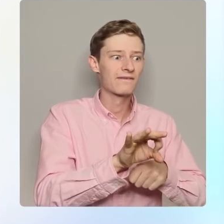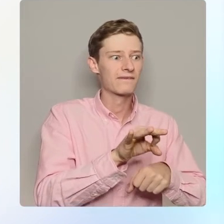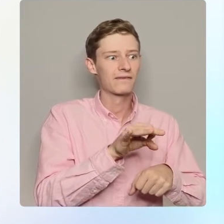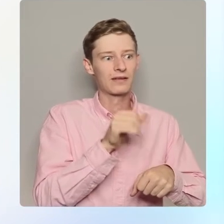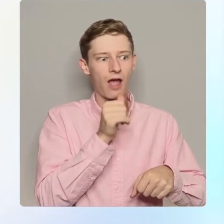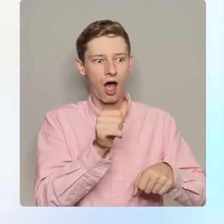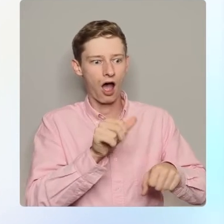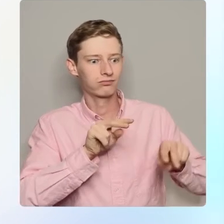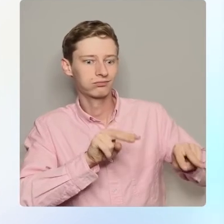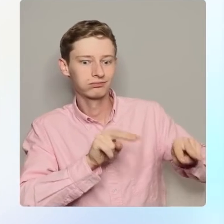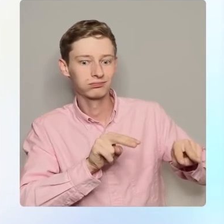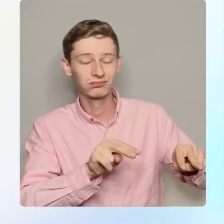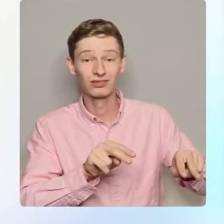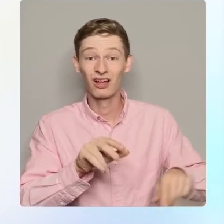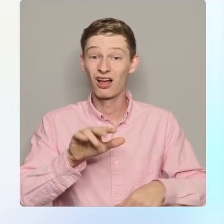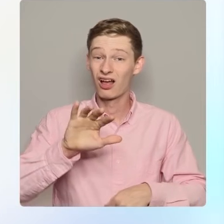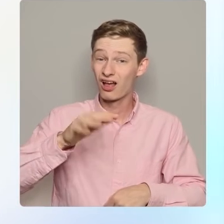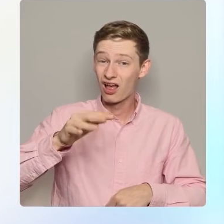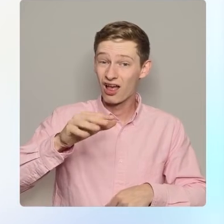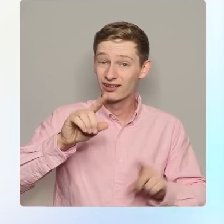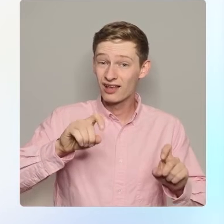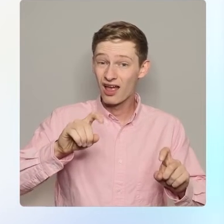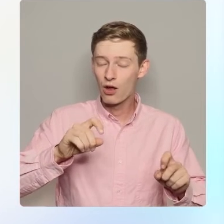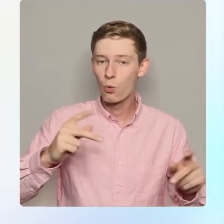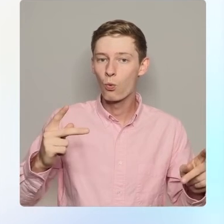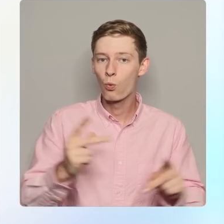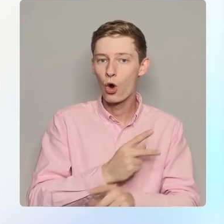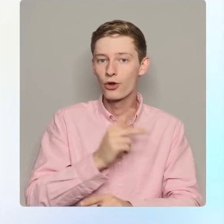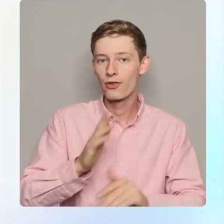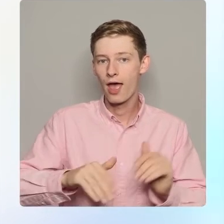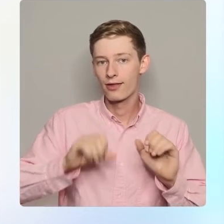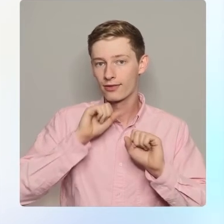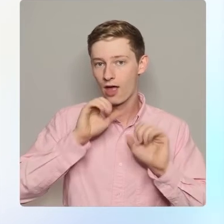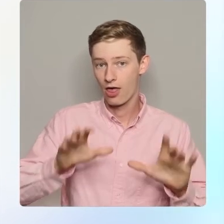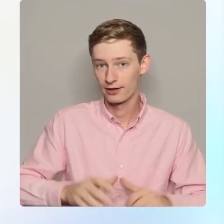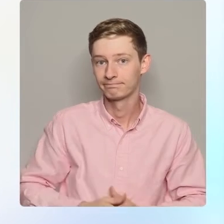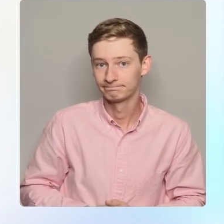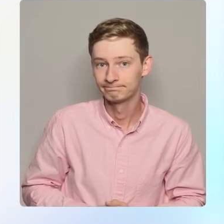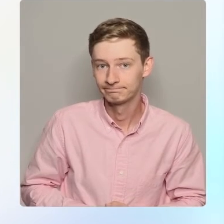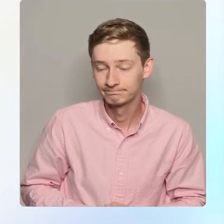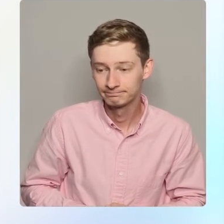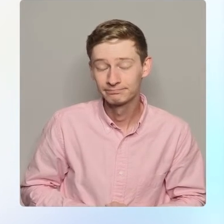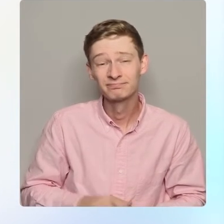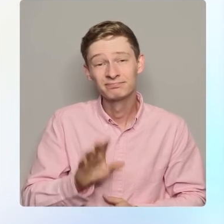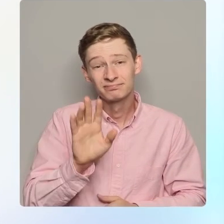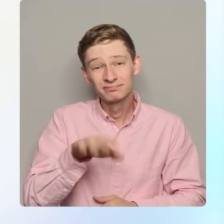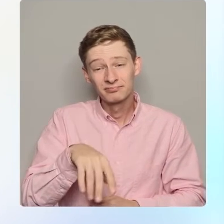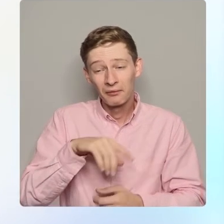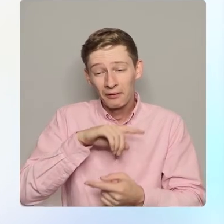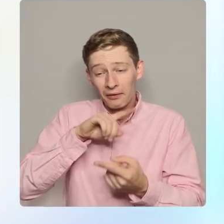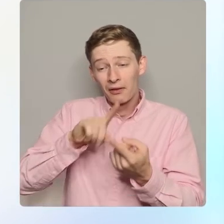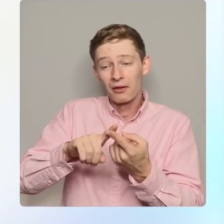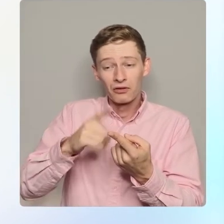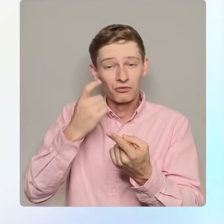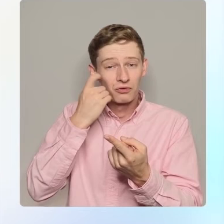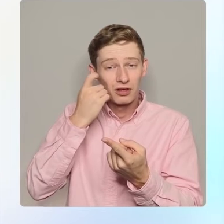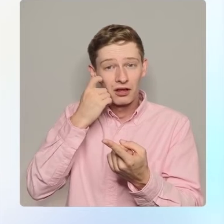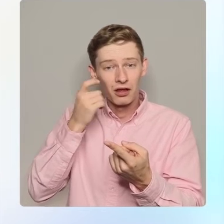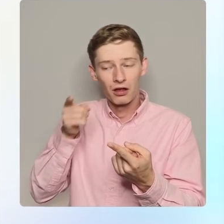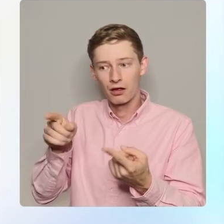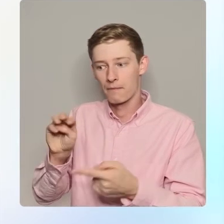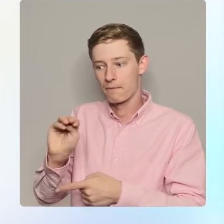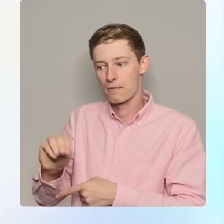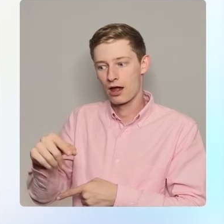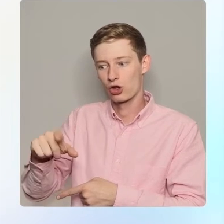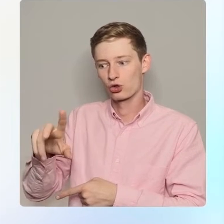challenging. The tests take time to write, they take time to maintain, and they can actually become counterproductive if you don't